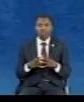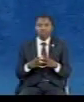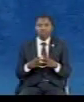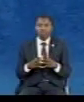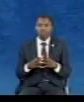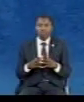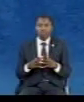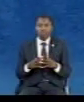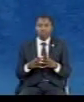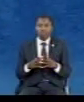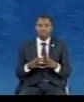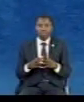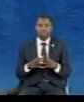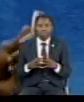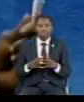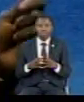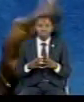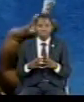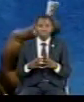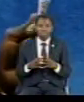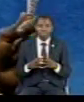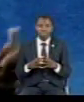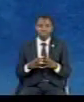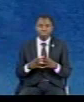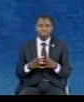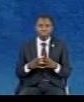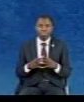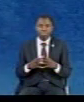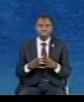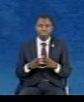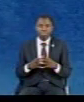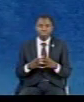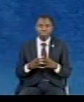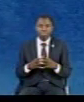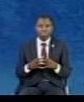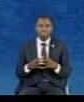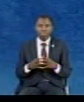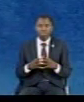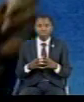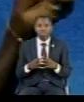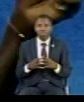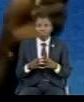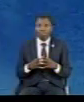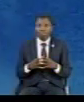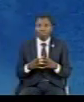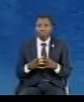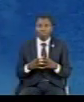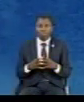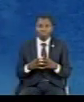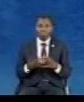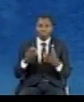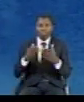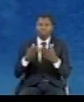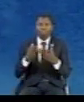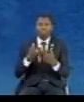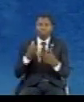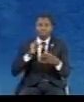You don't say when I come. See the day where they start. Before I enter the